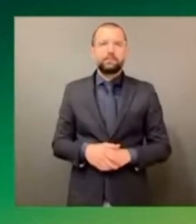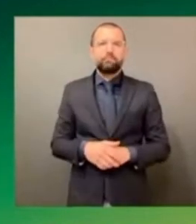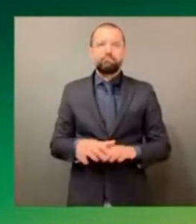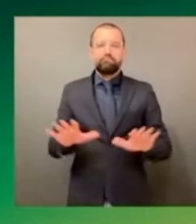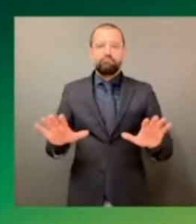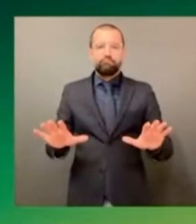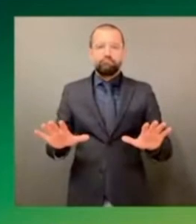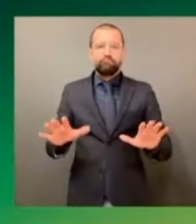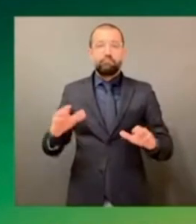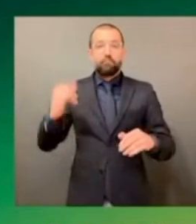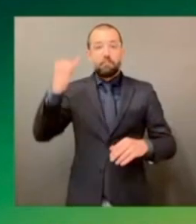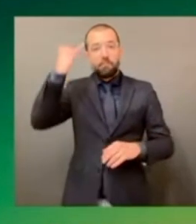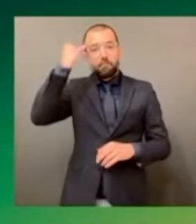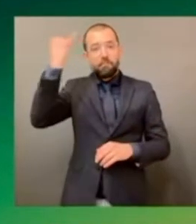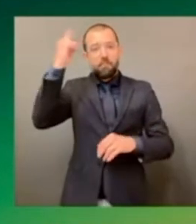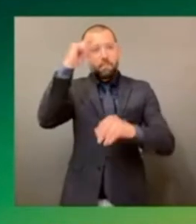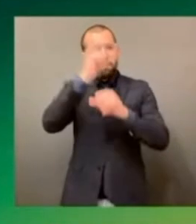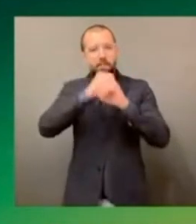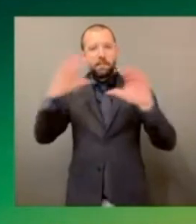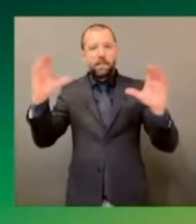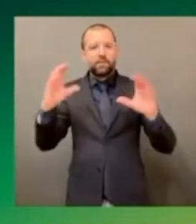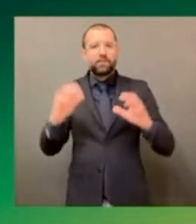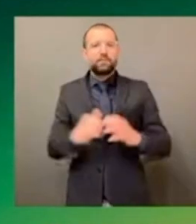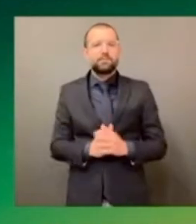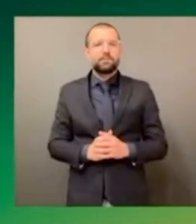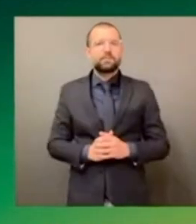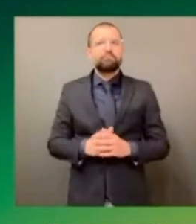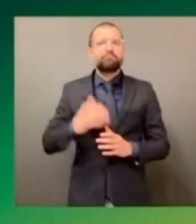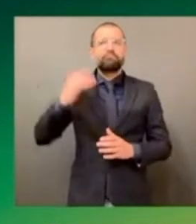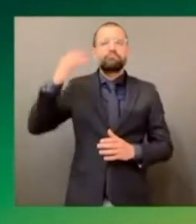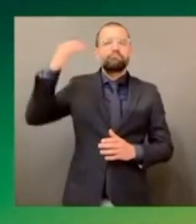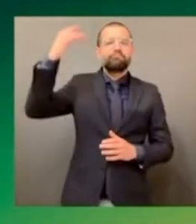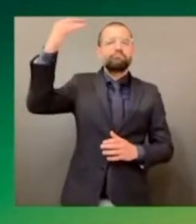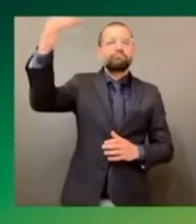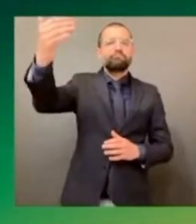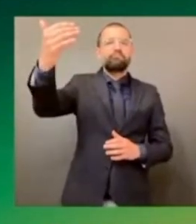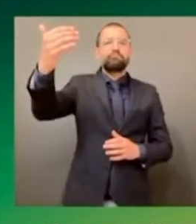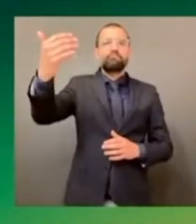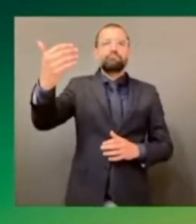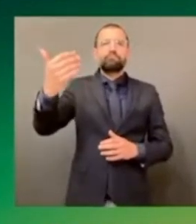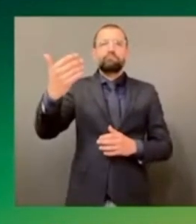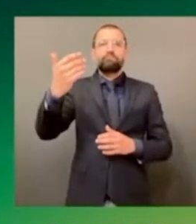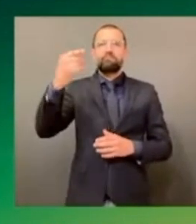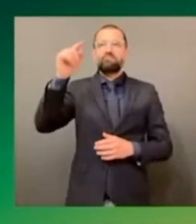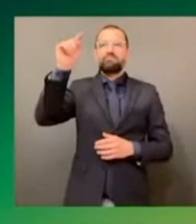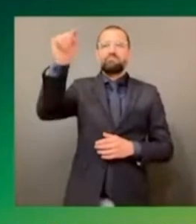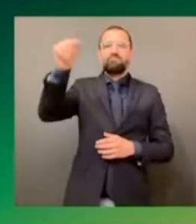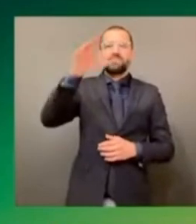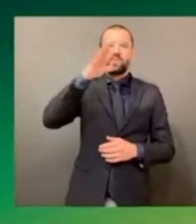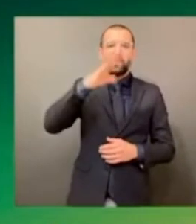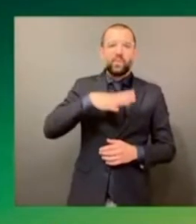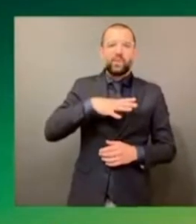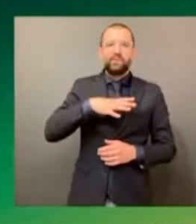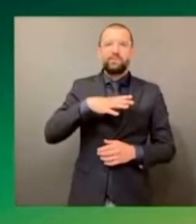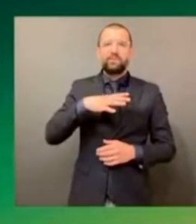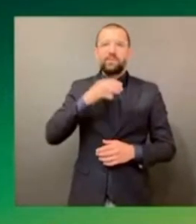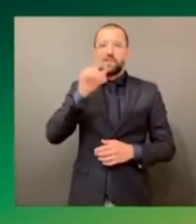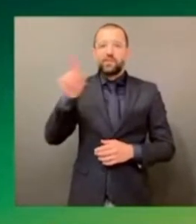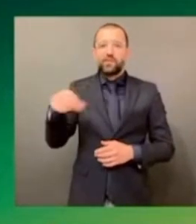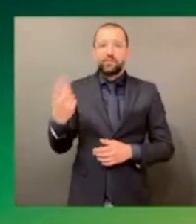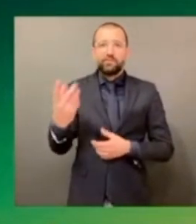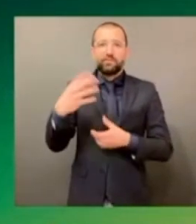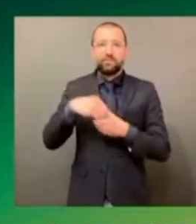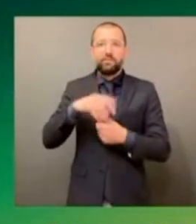future. A future where women are not just included, but also lead.